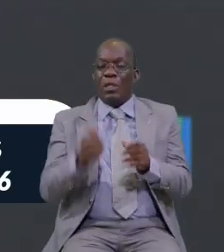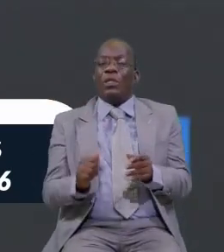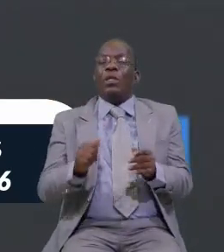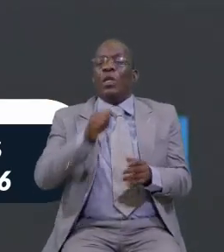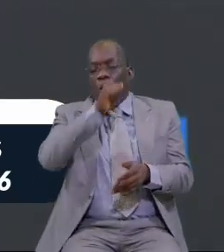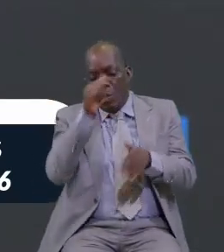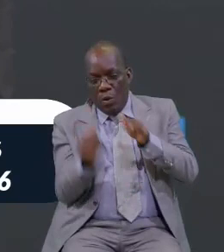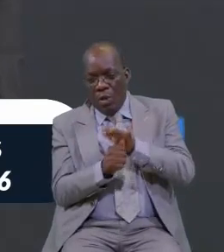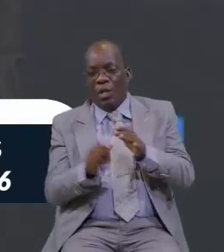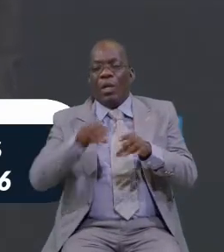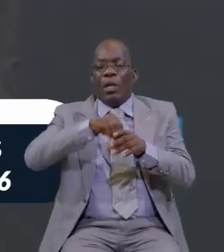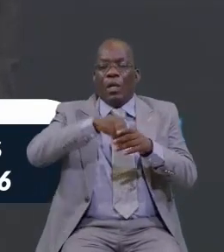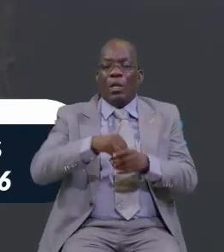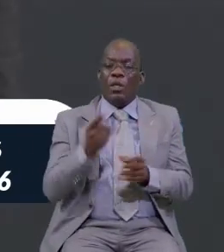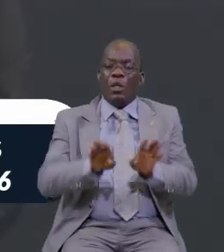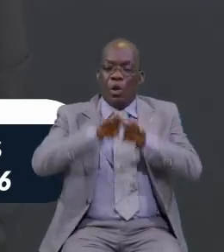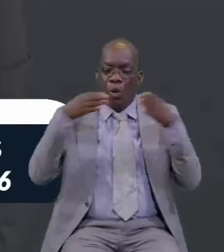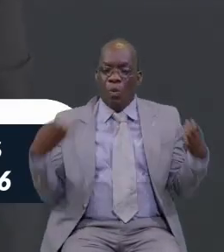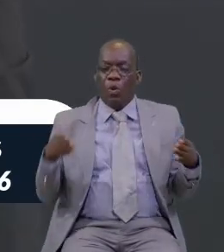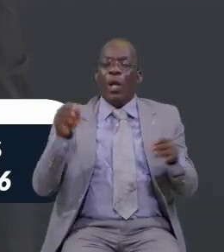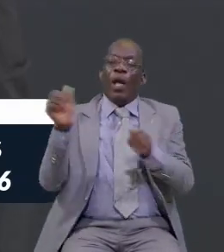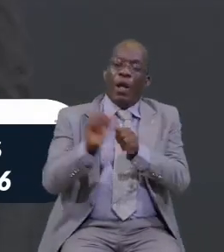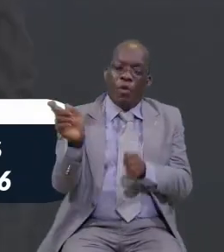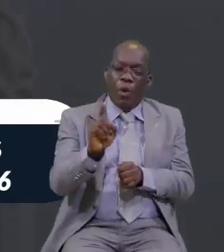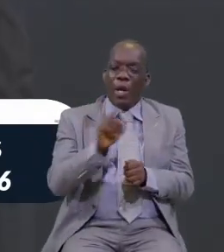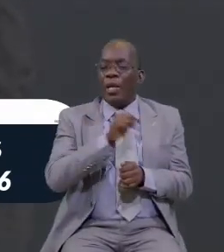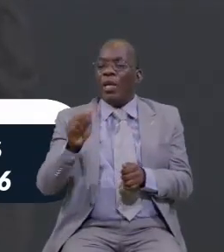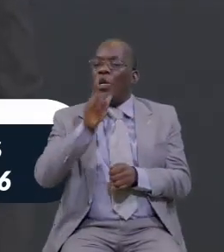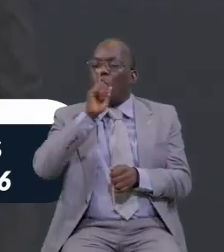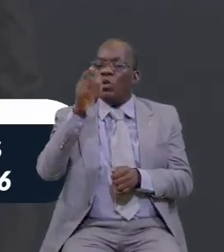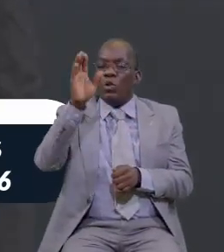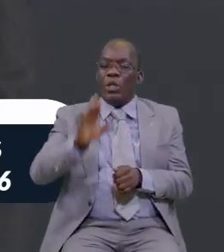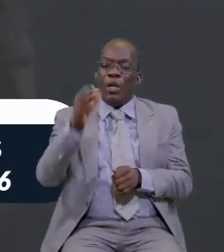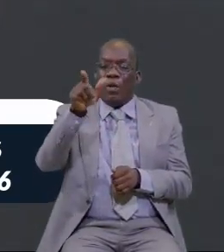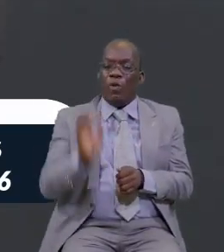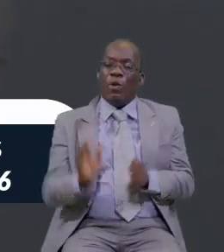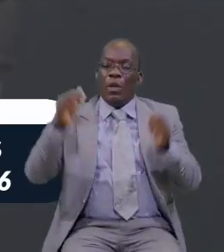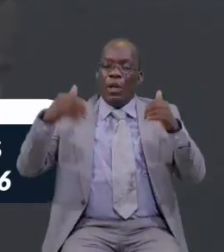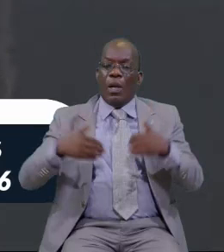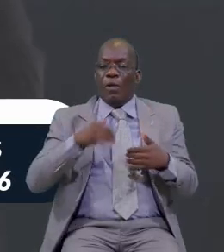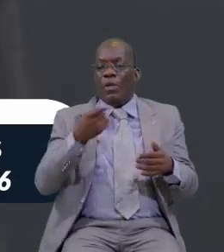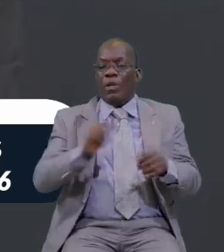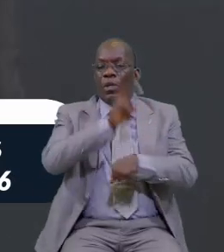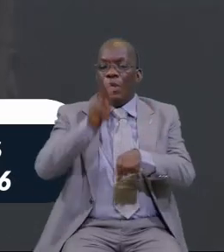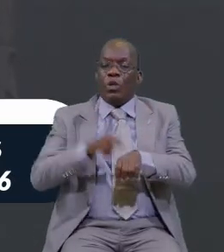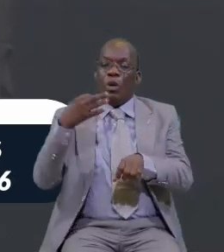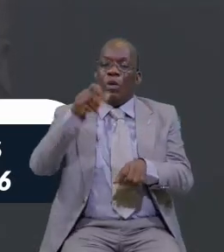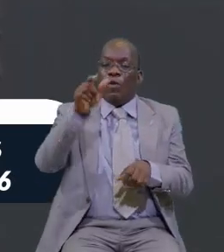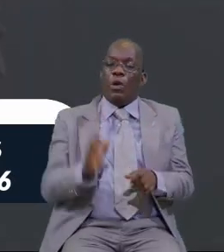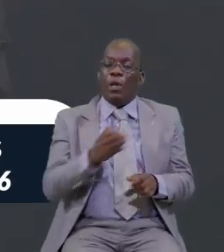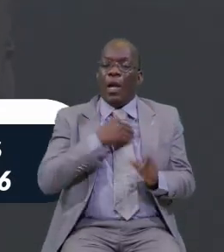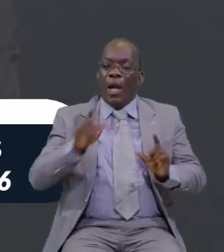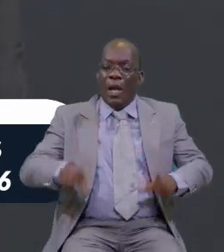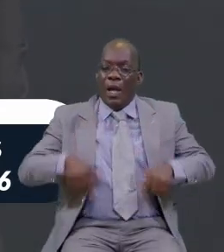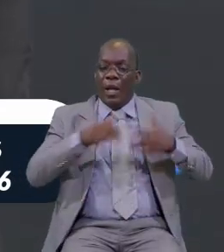private, in the public, a real child of God, having the nature of God and living as a